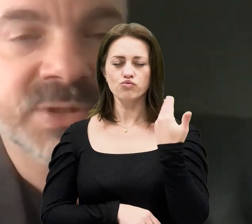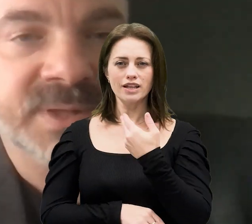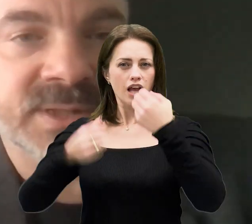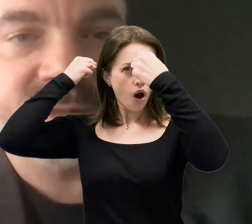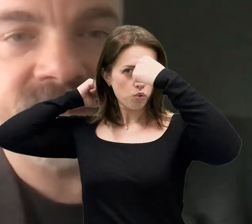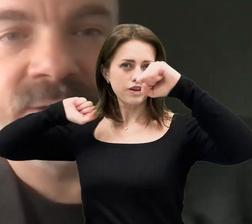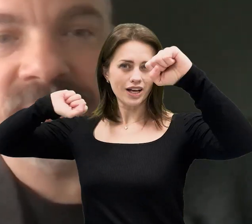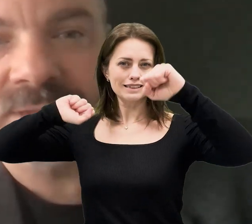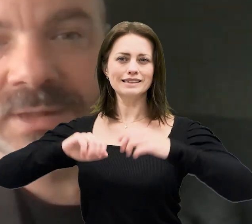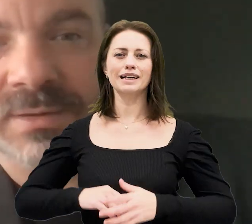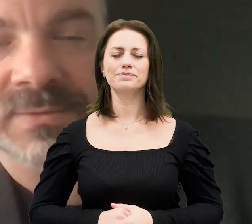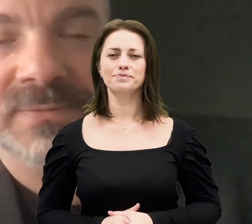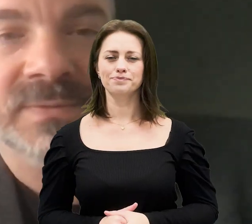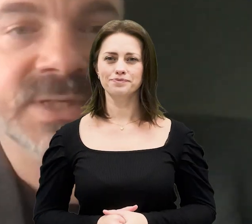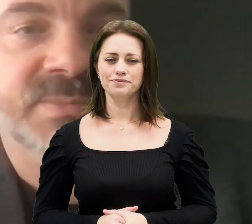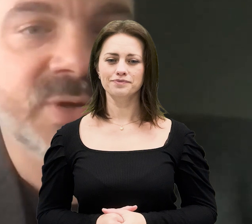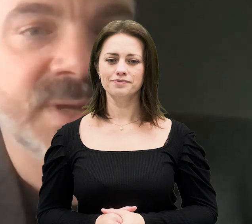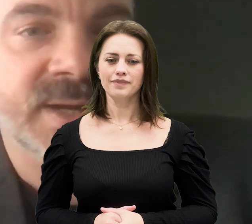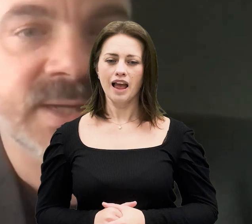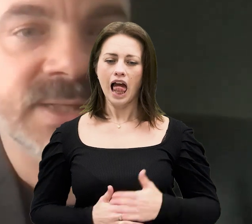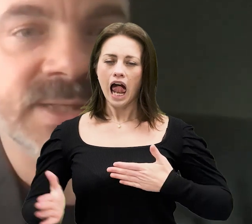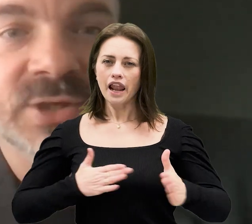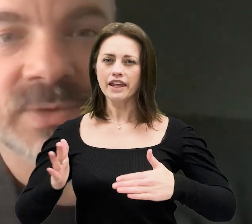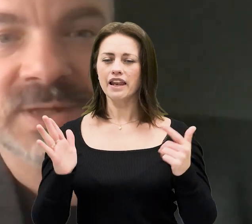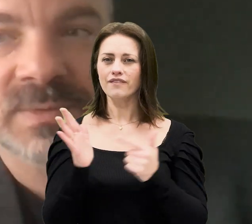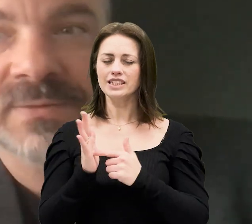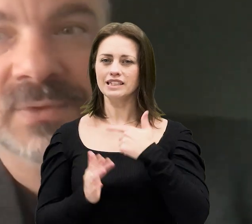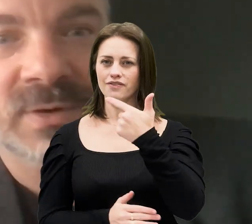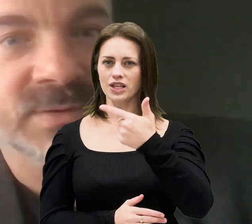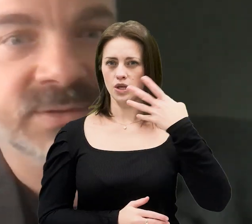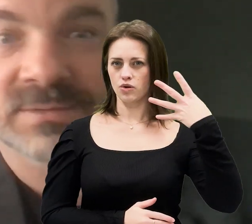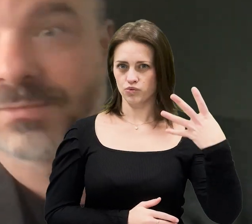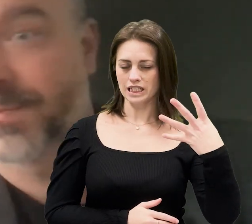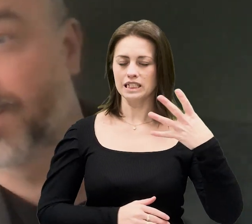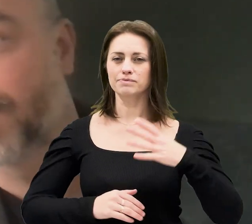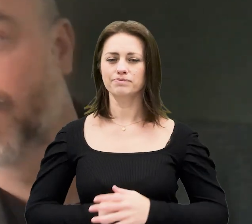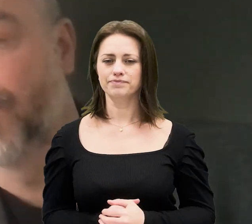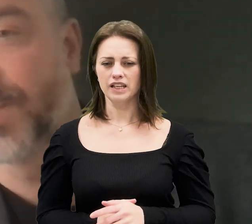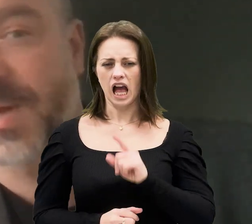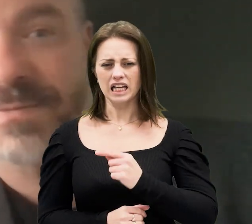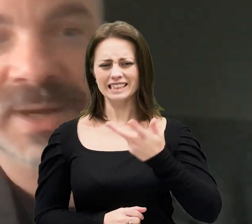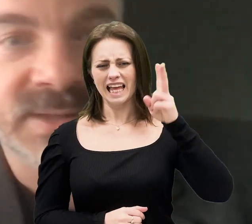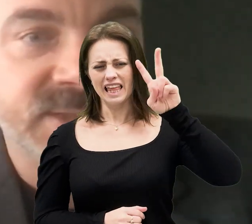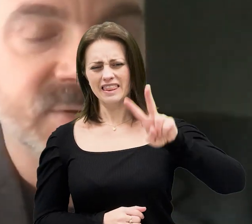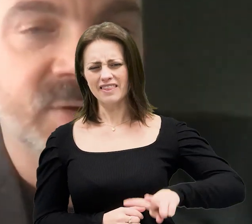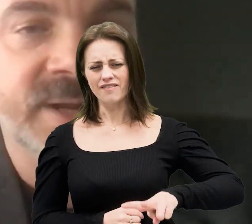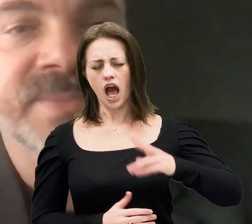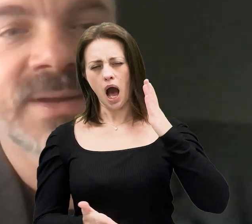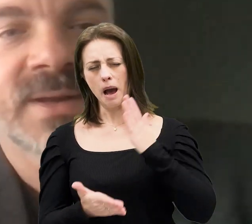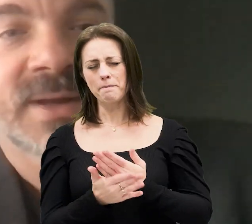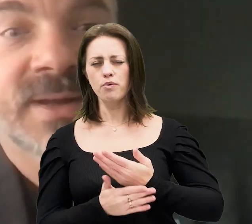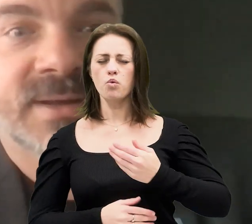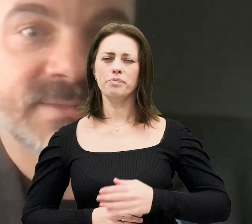as the ombudsperson at the University of West Bohemia since January 24, so for 2.5 months